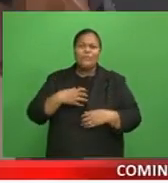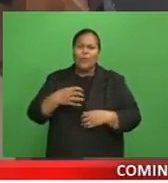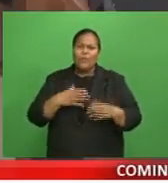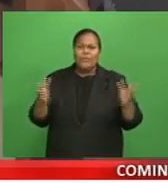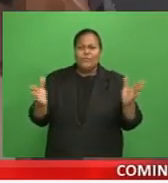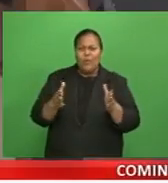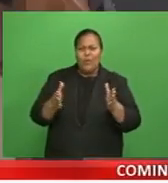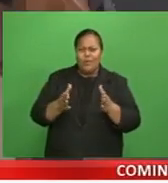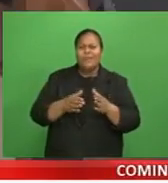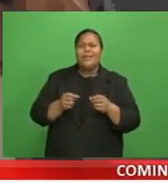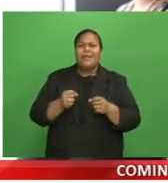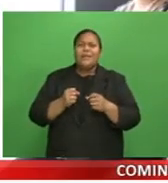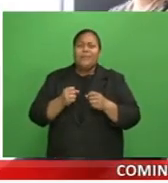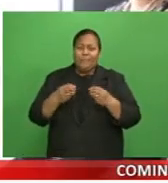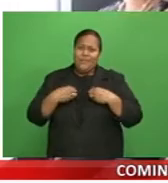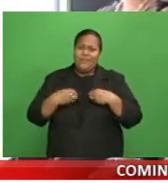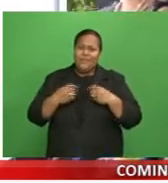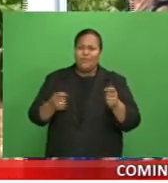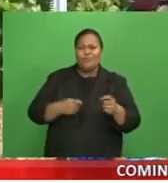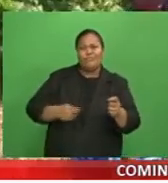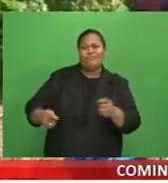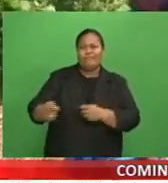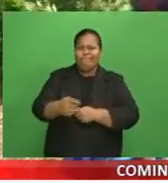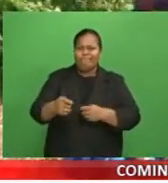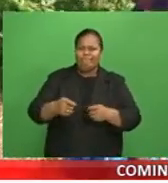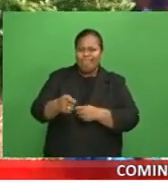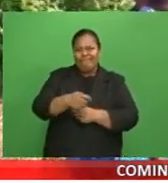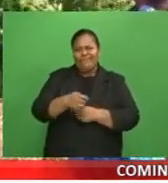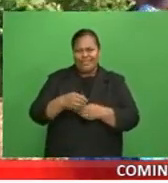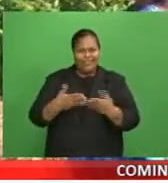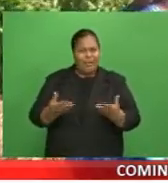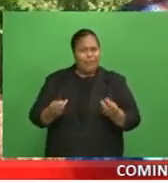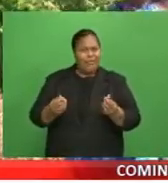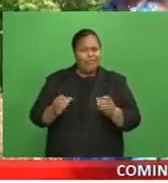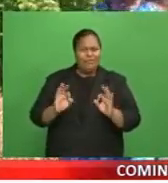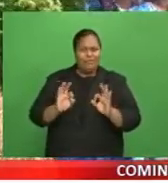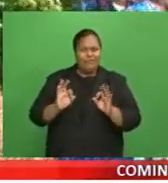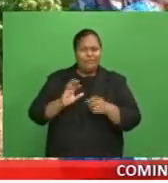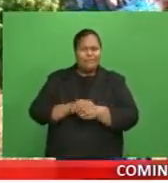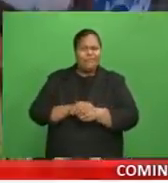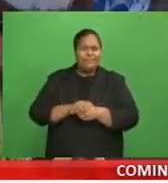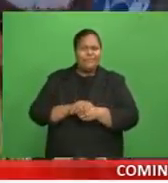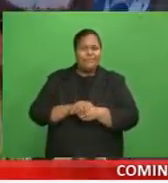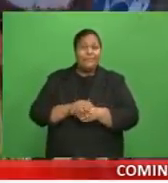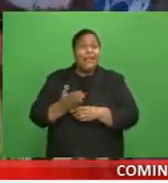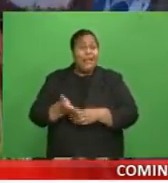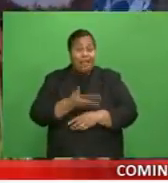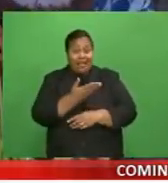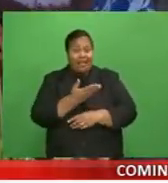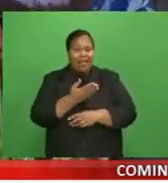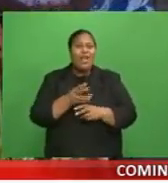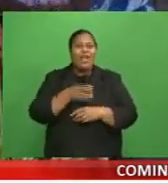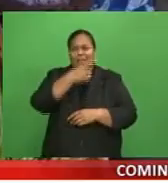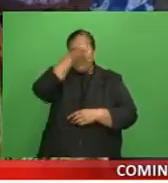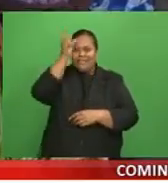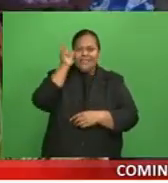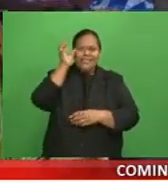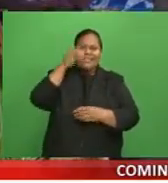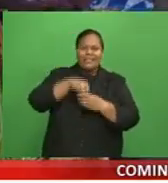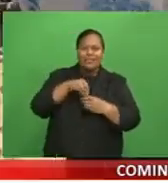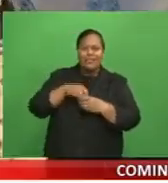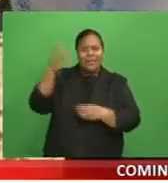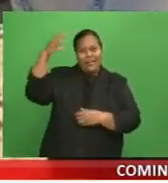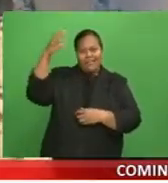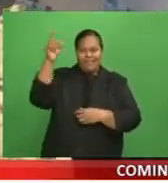shift towards cashless payments. And in growing Fiji, Tamasua villagers welcome nursing station and solar freezer. Stay